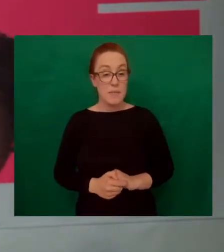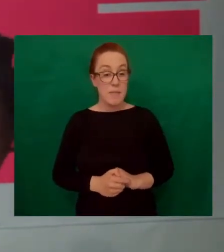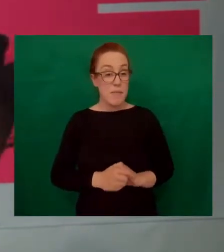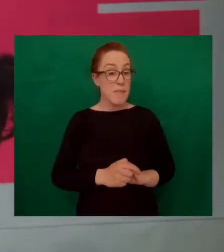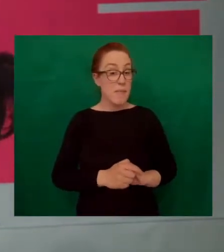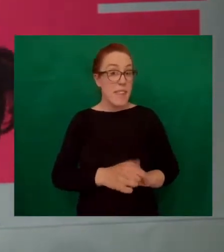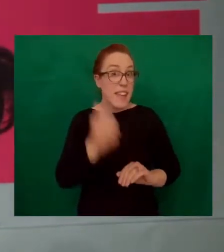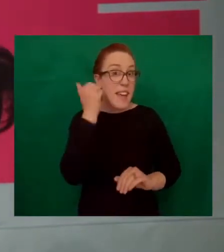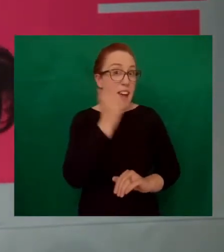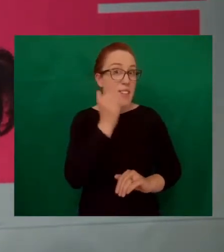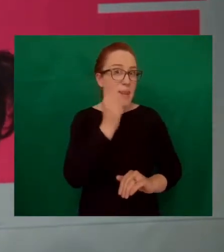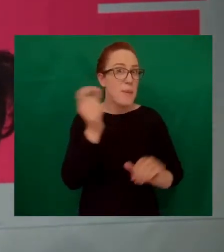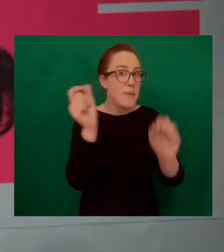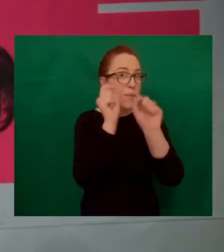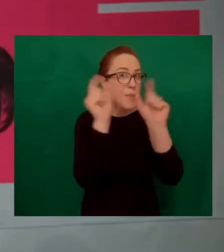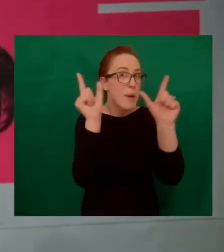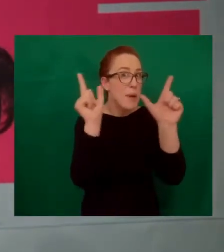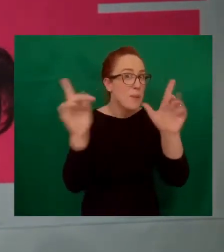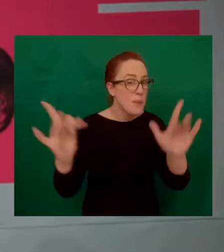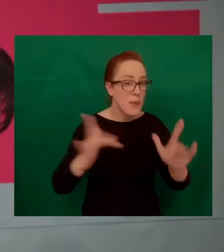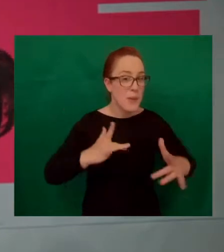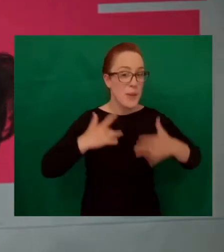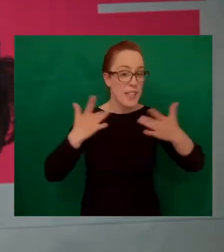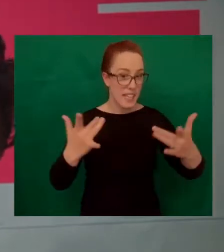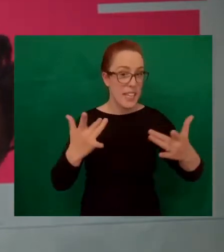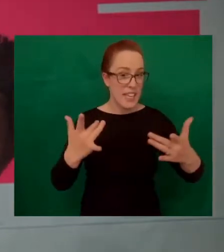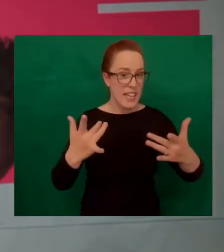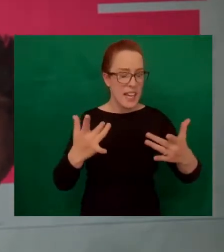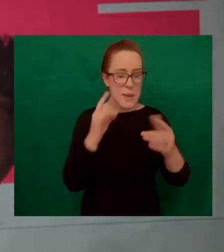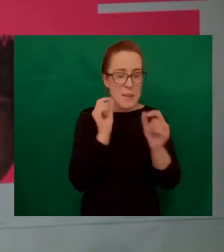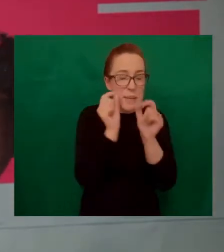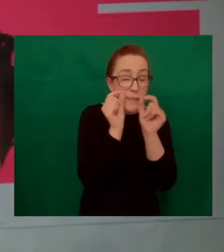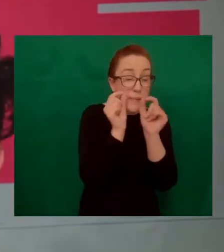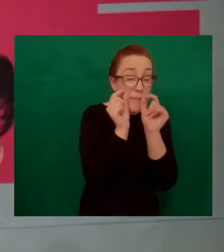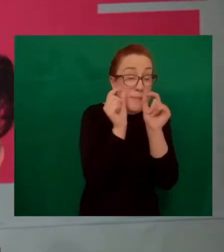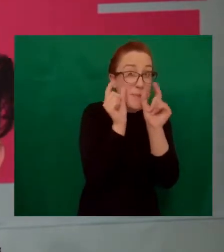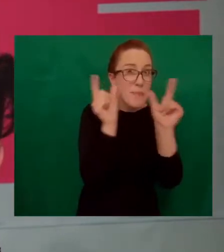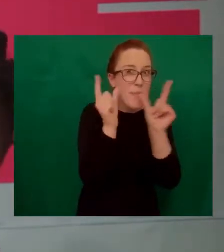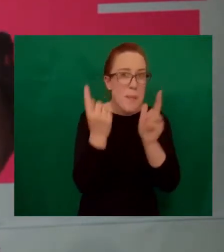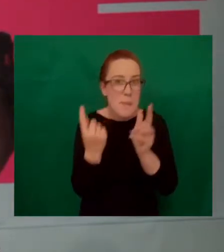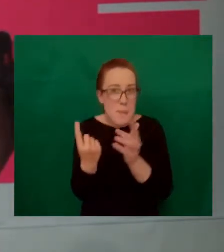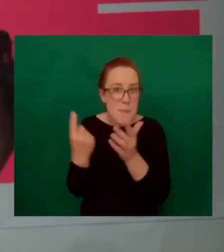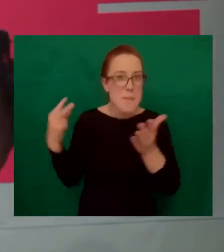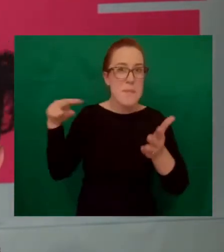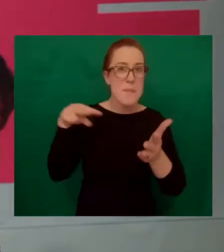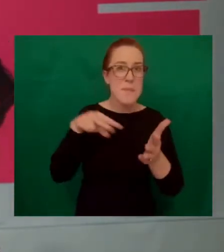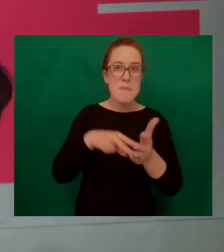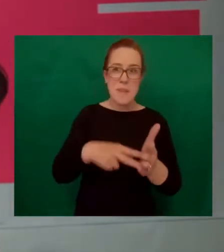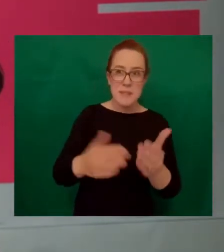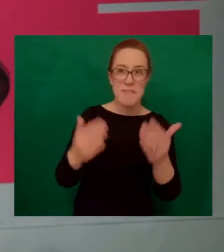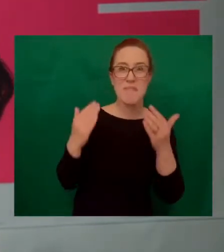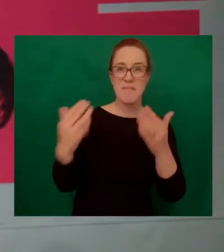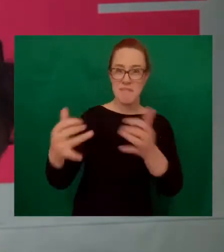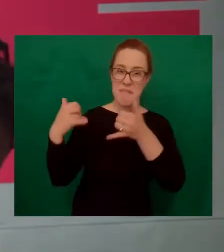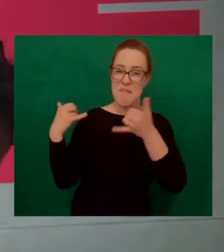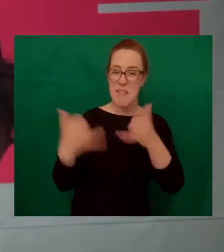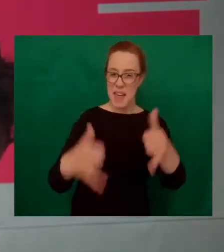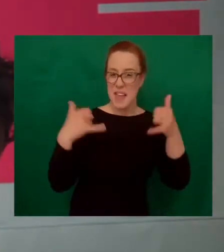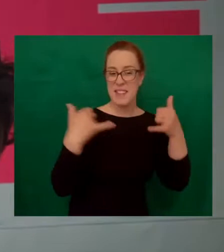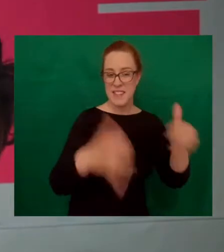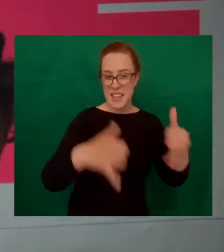Just like I always do, I wake up early. As soon as my eyes are open, I pop out of bed and I get to work